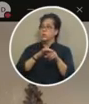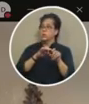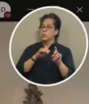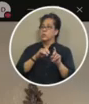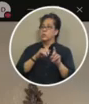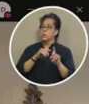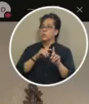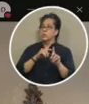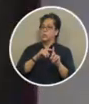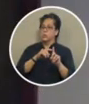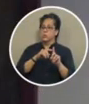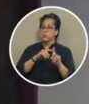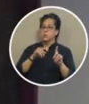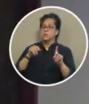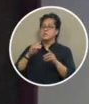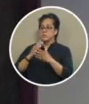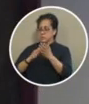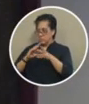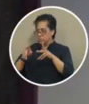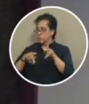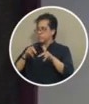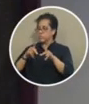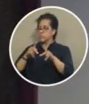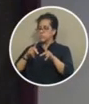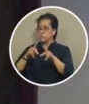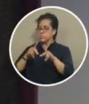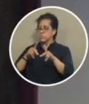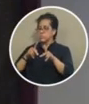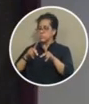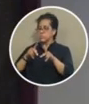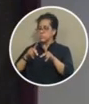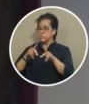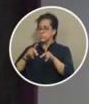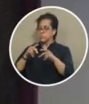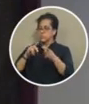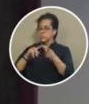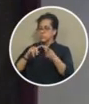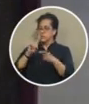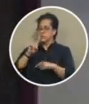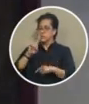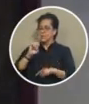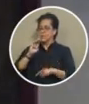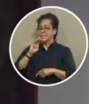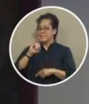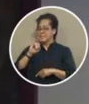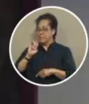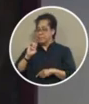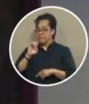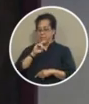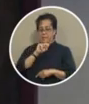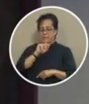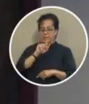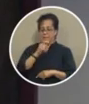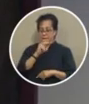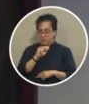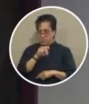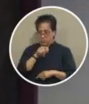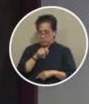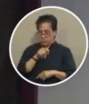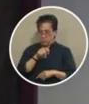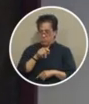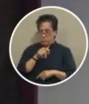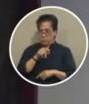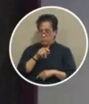have a member Neiman. of the audience that signed up to speak. Her name is Miss Debbie Nathan. Miss Nathan, if you're on the line,